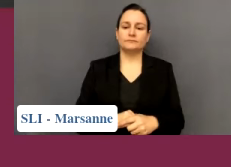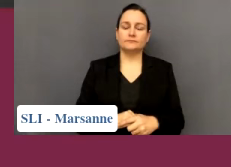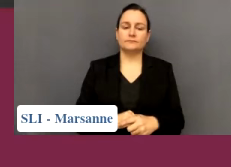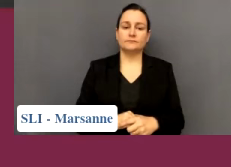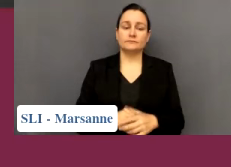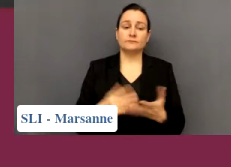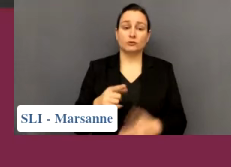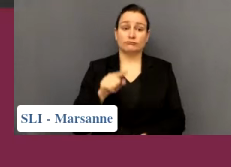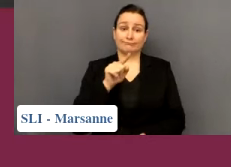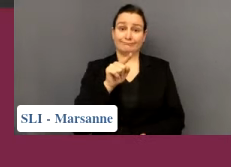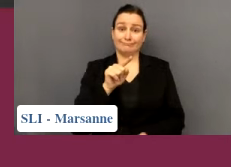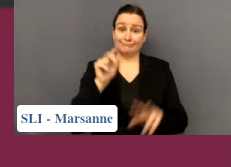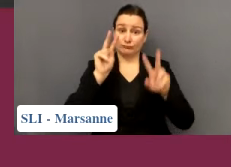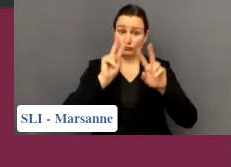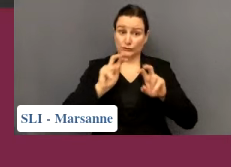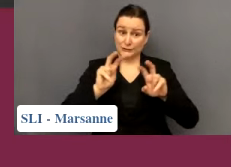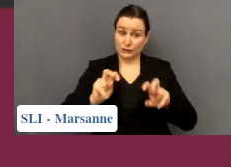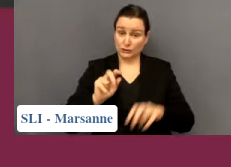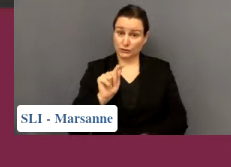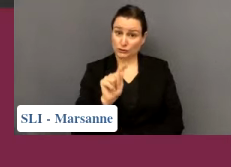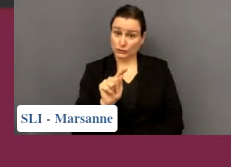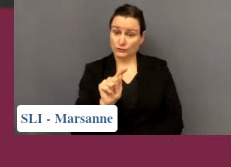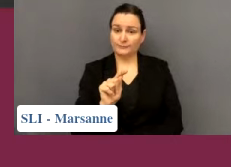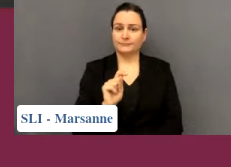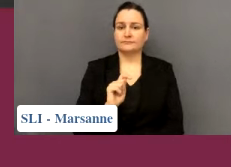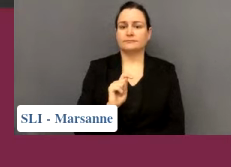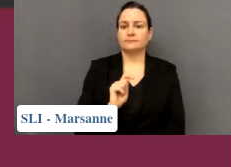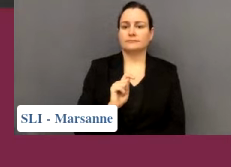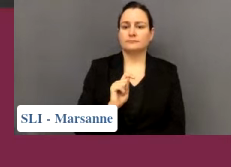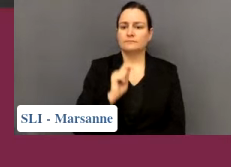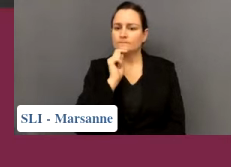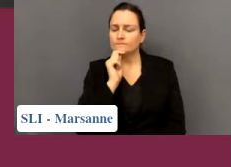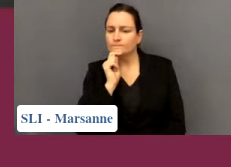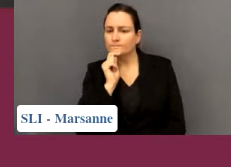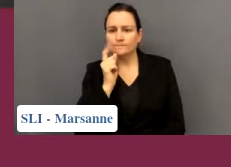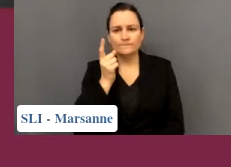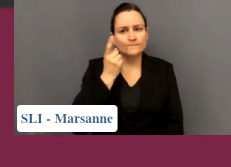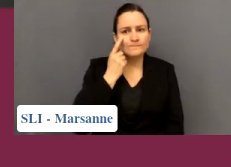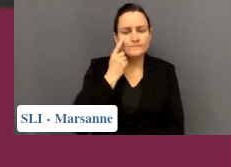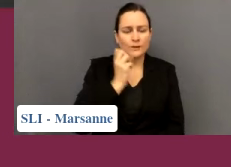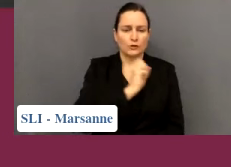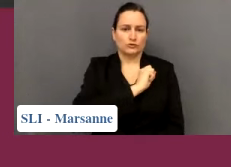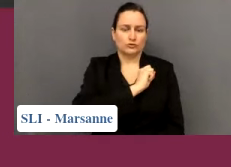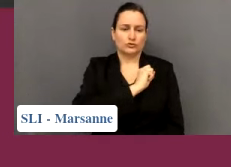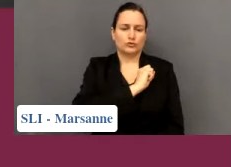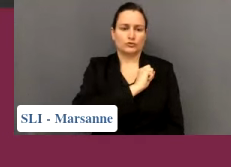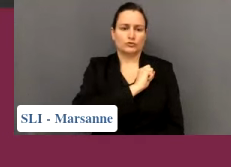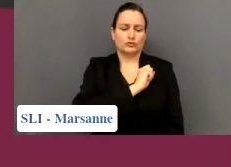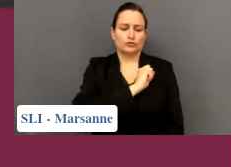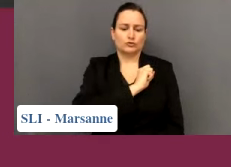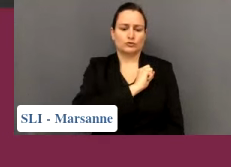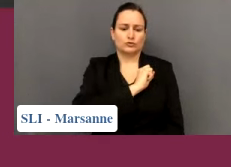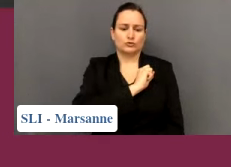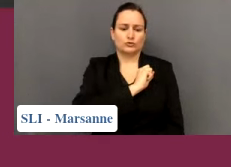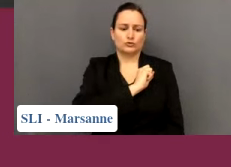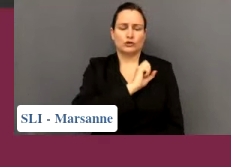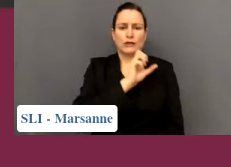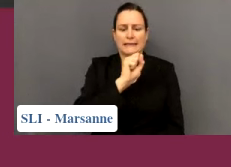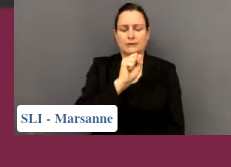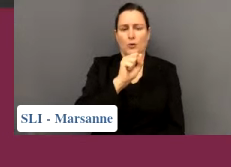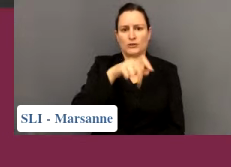know about the use of social protection systems with all of their various components,